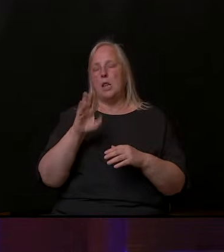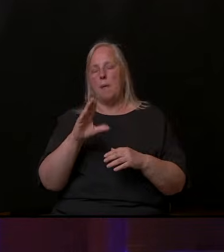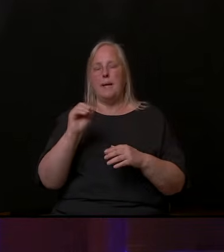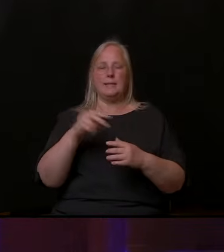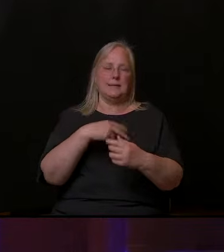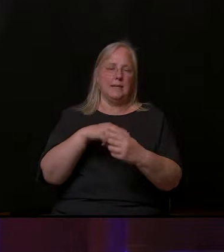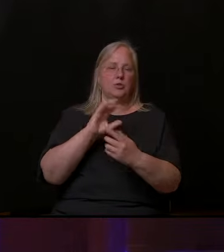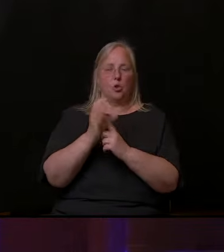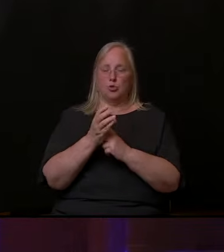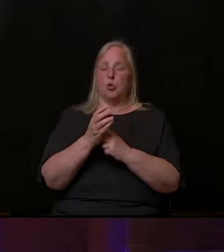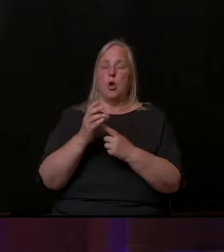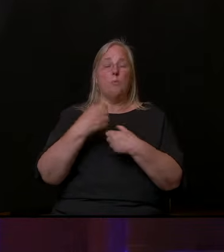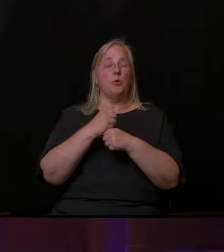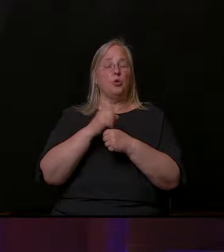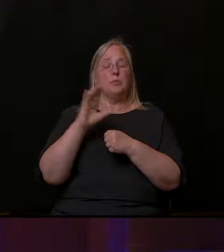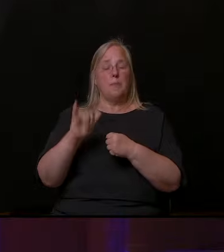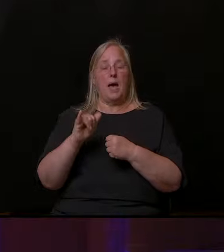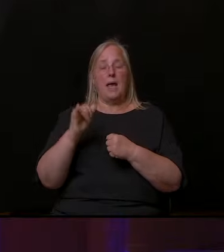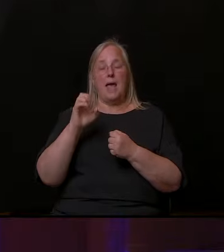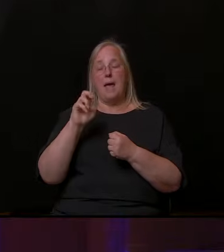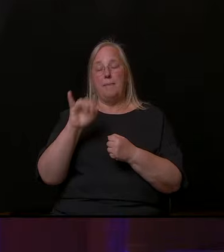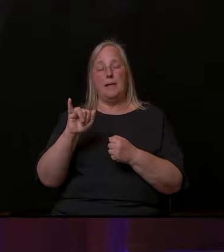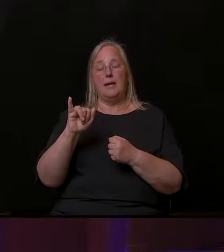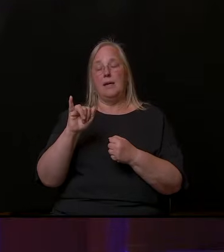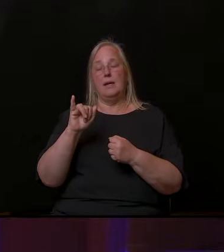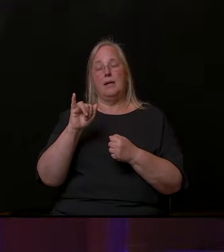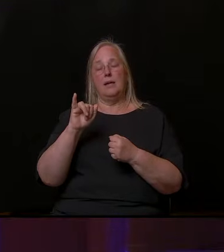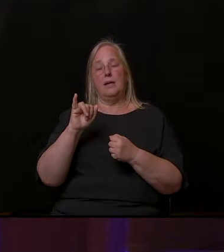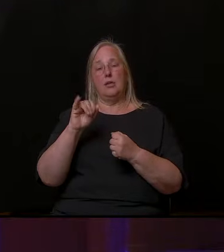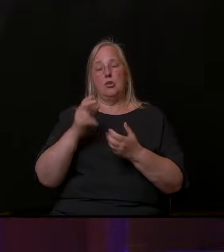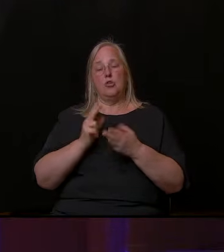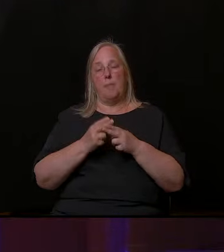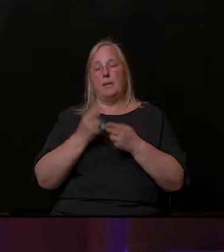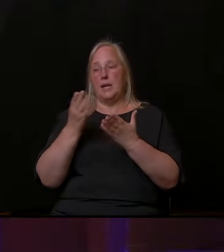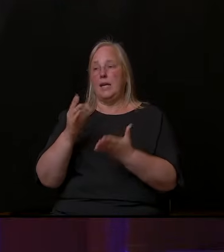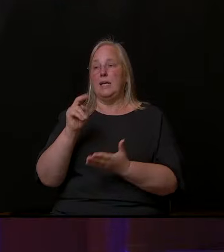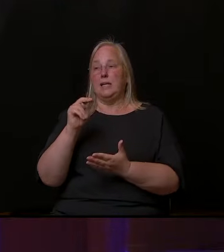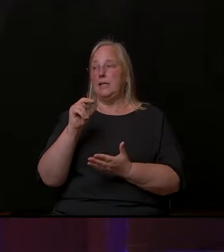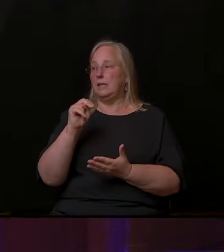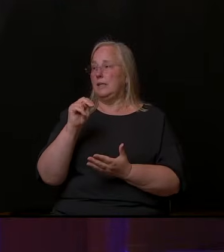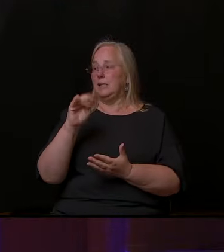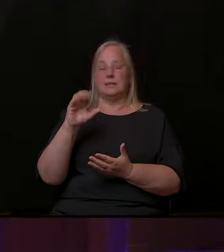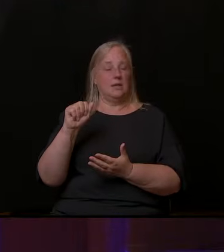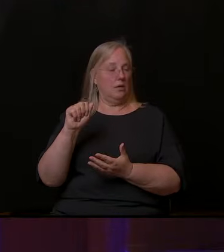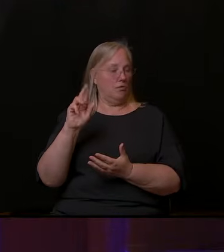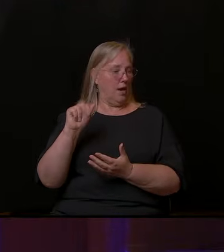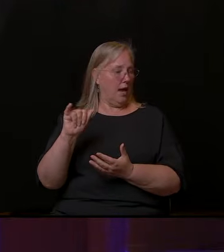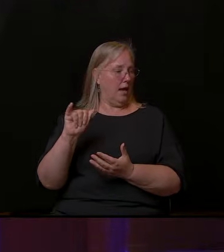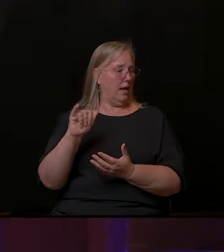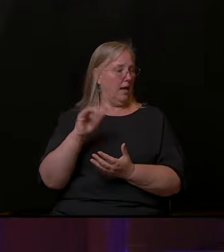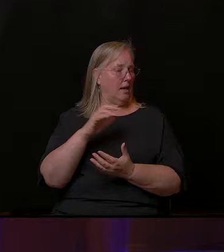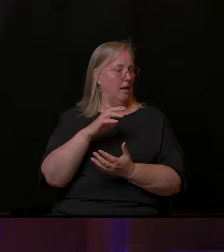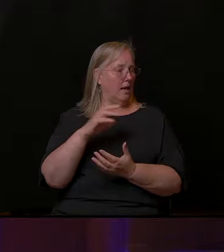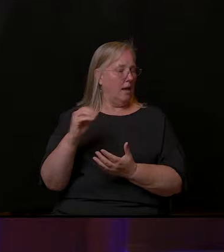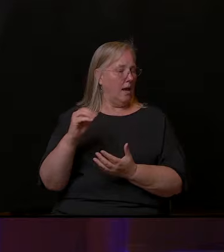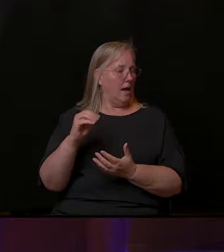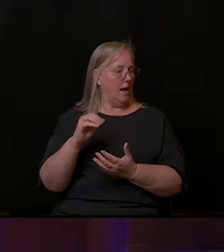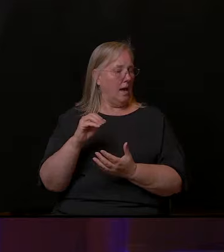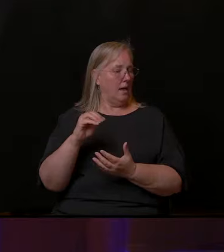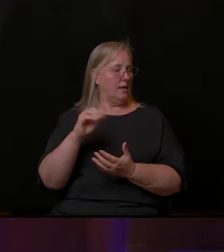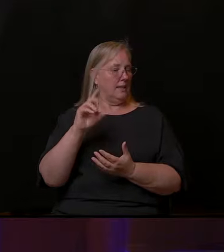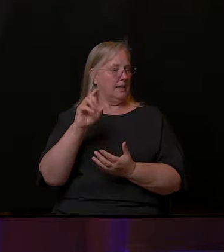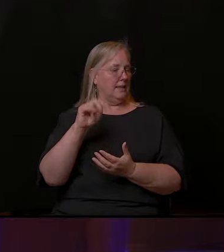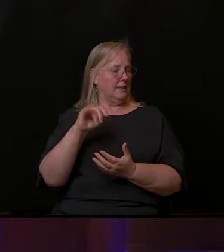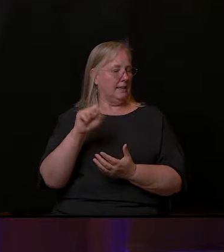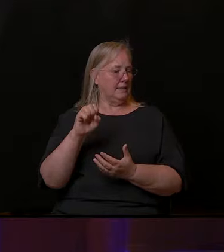the Emmy-nominated Issa Rae and Denise Davis, your premiere on Netflix brought the world to you